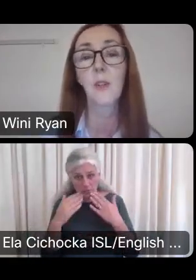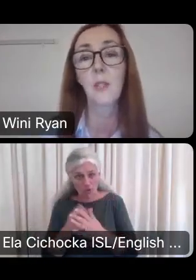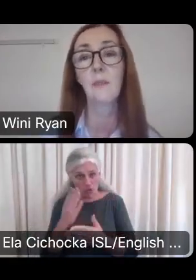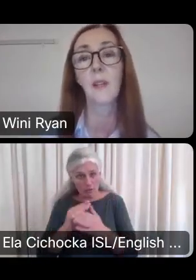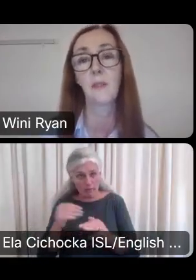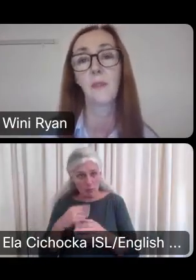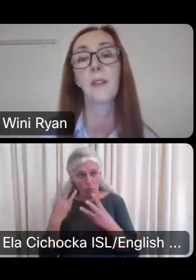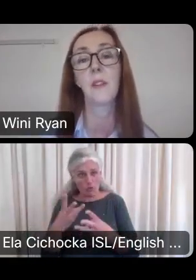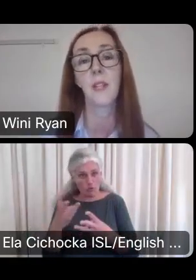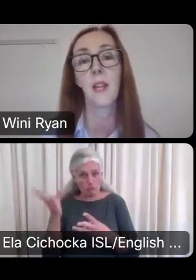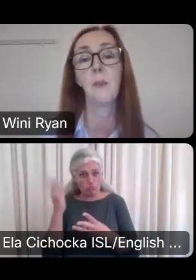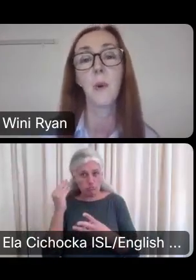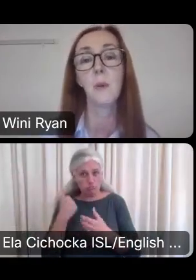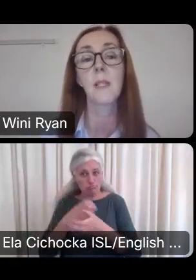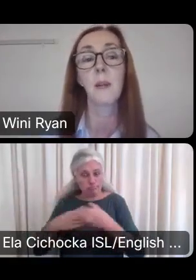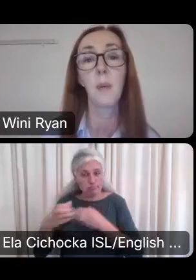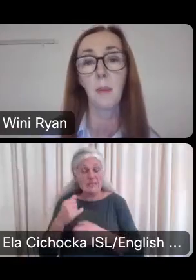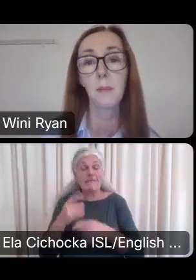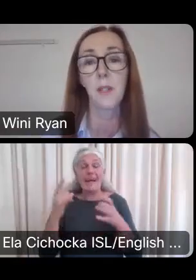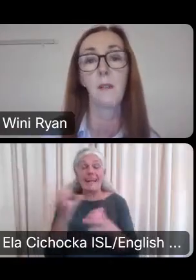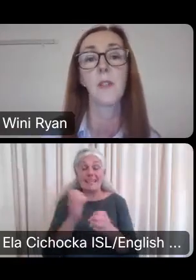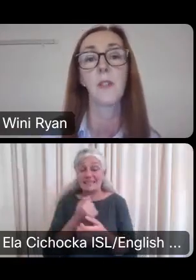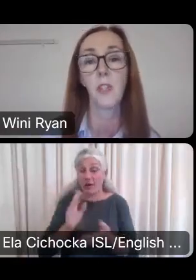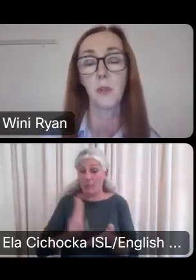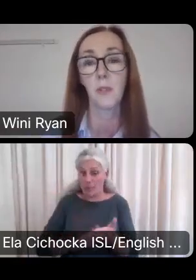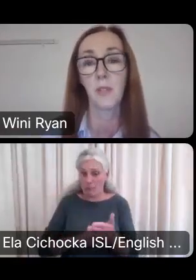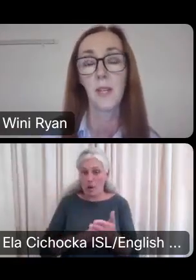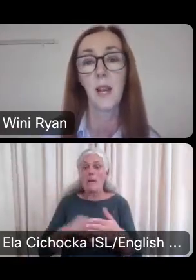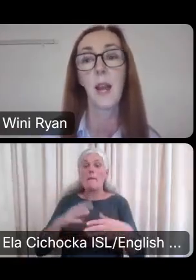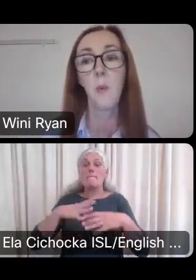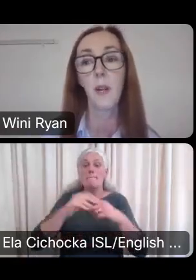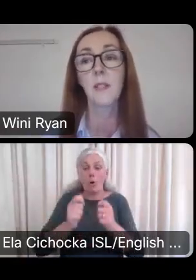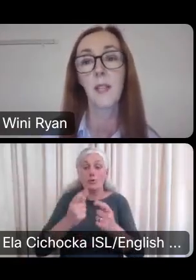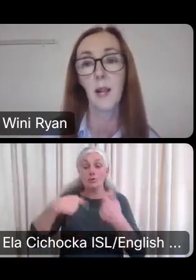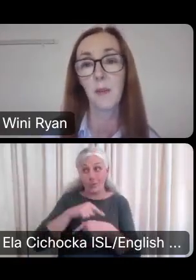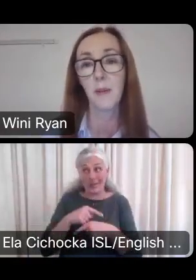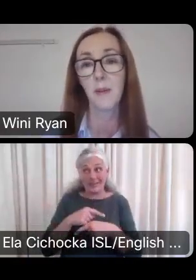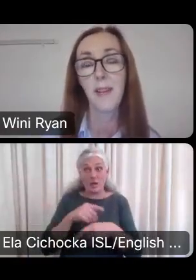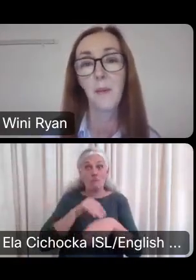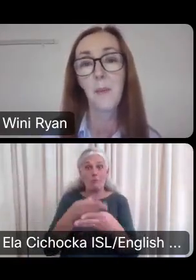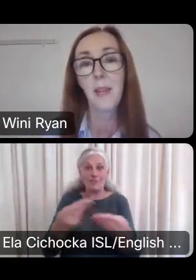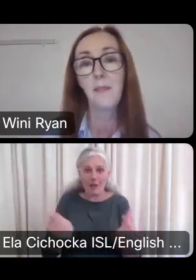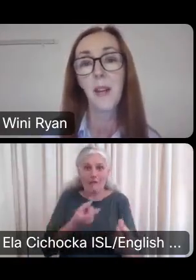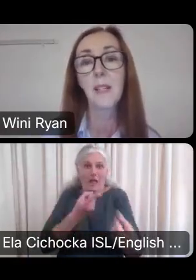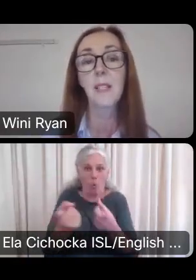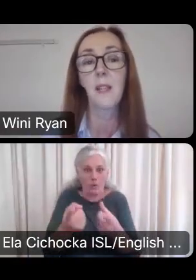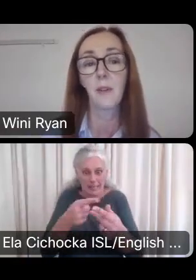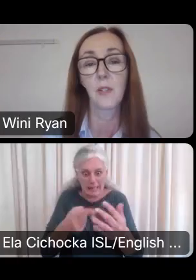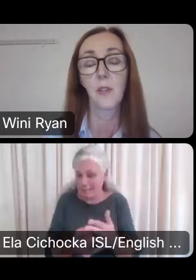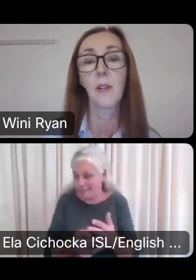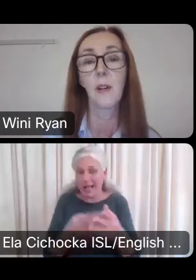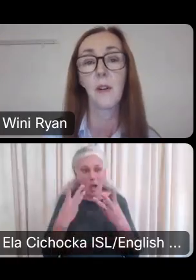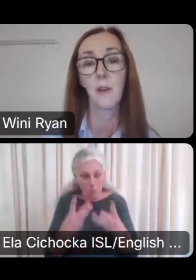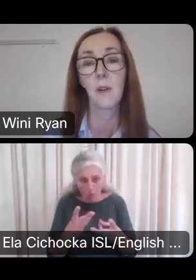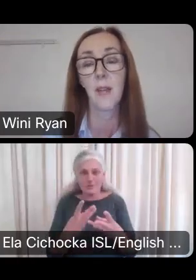is what's so difficult for healthcare staff. We're mostly problem solvers and doers. I want to help you. We find it difficult